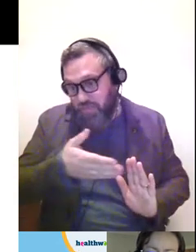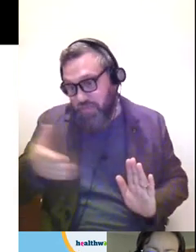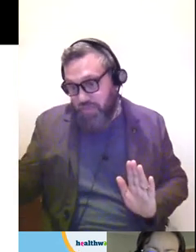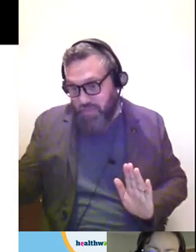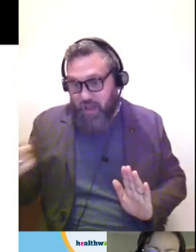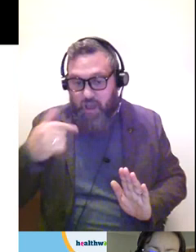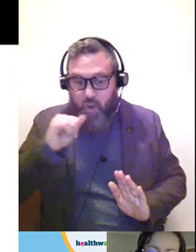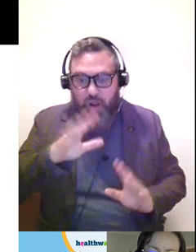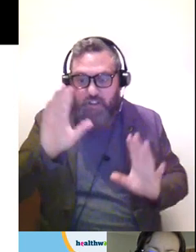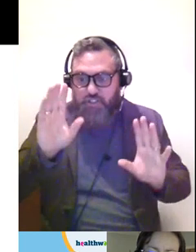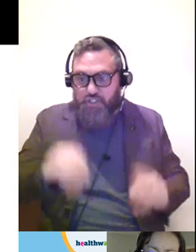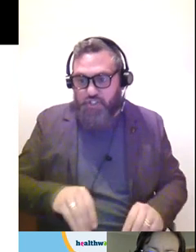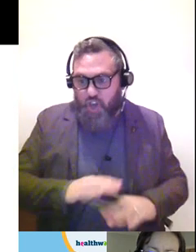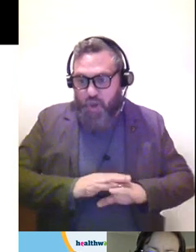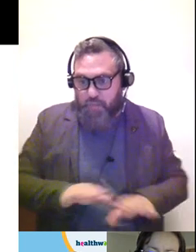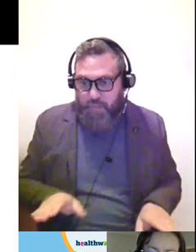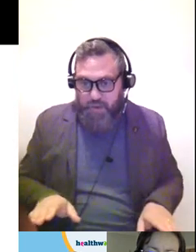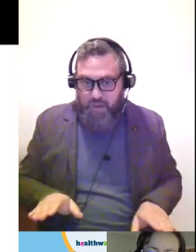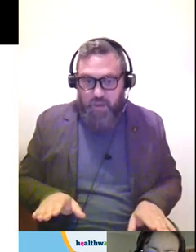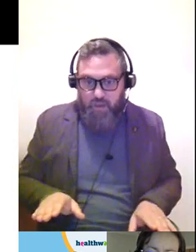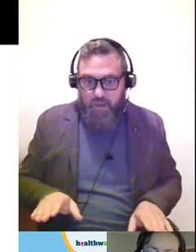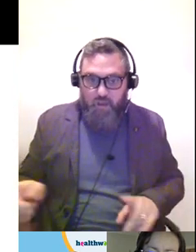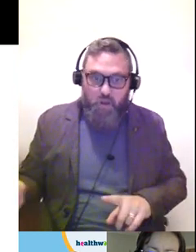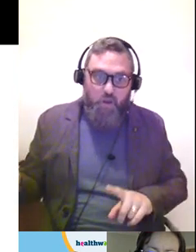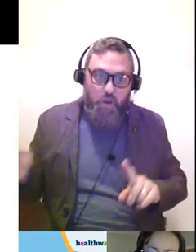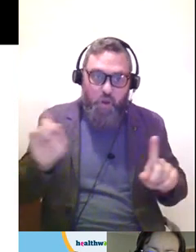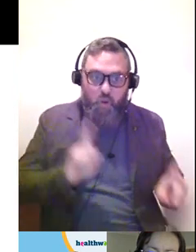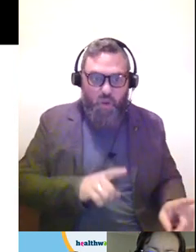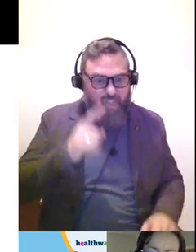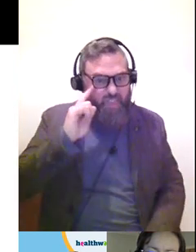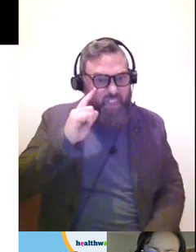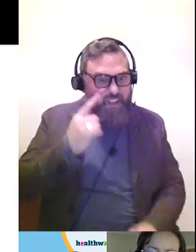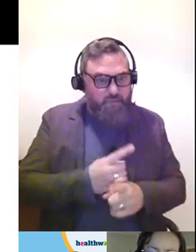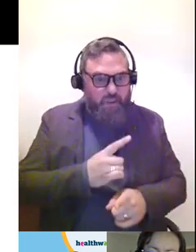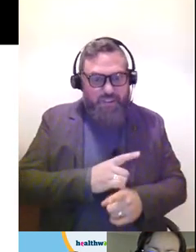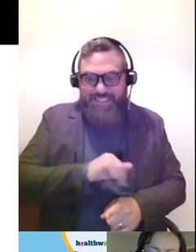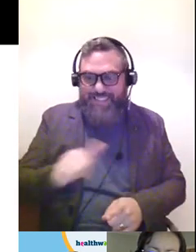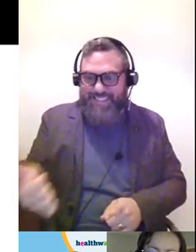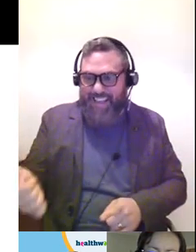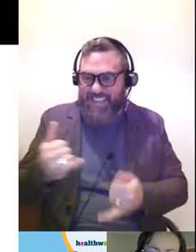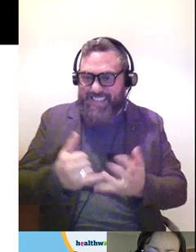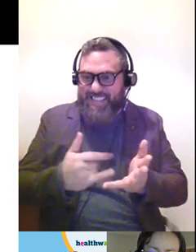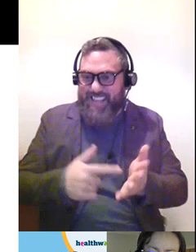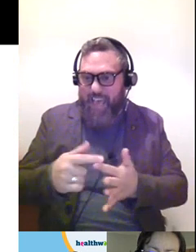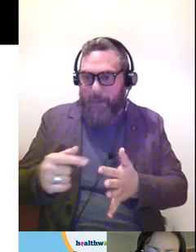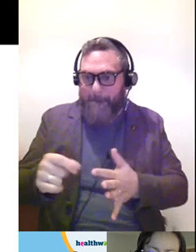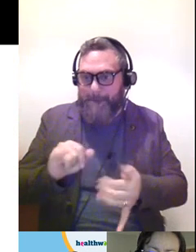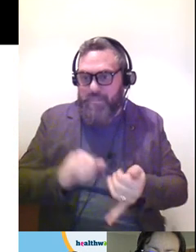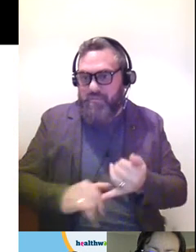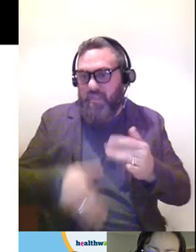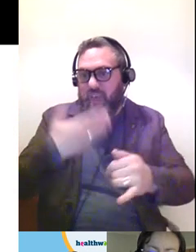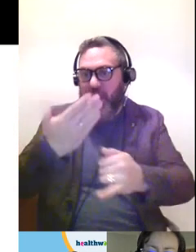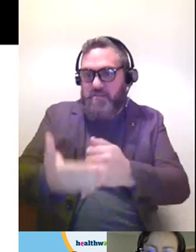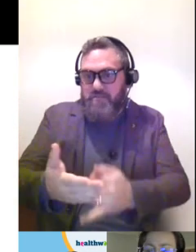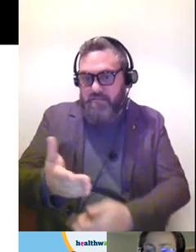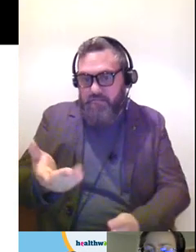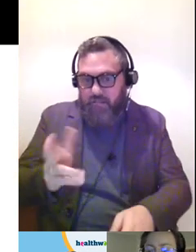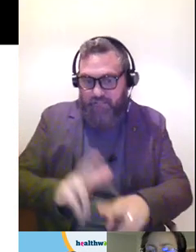I'm going to stop there and we can come back to the next steps, I think, towards the end of the conversation, Zoe, if that's okay.